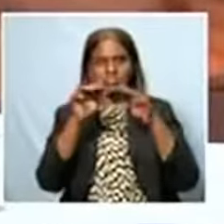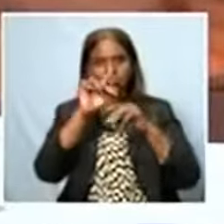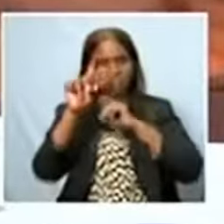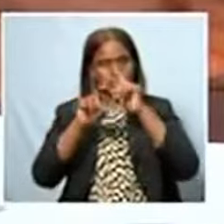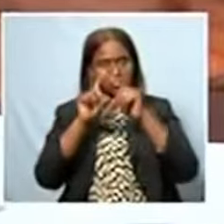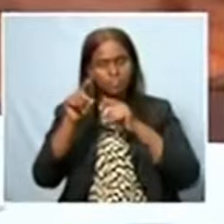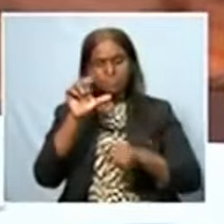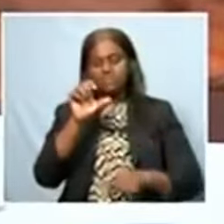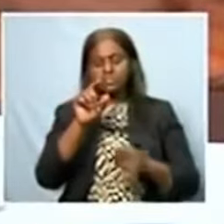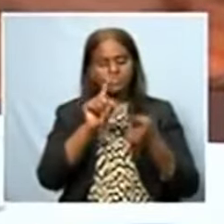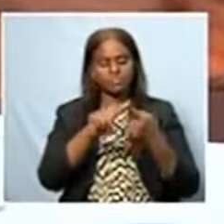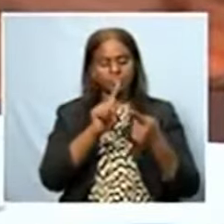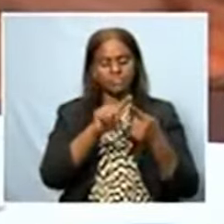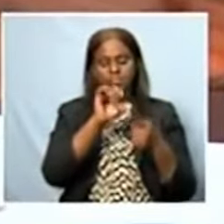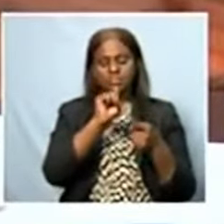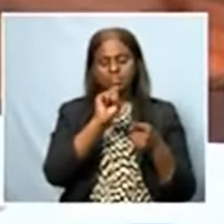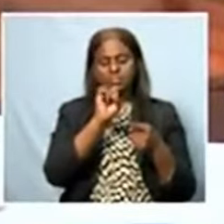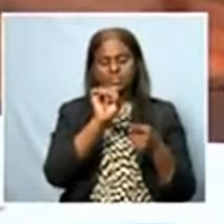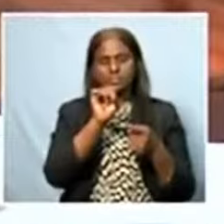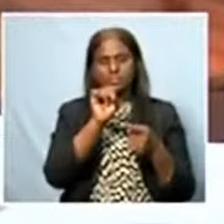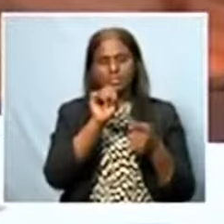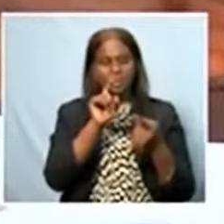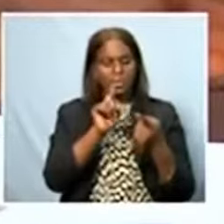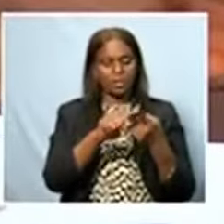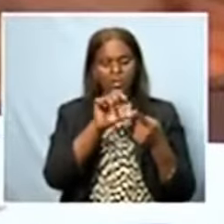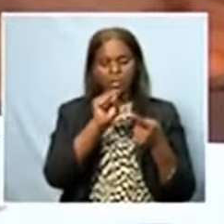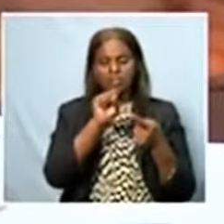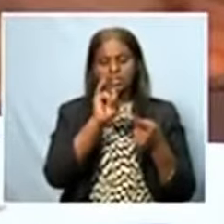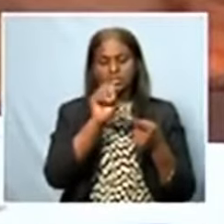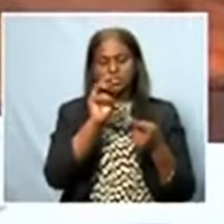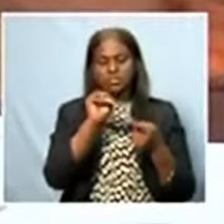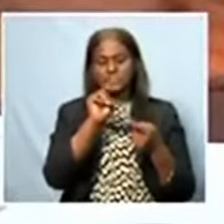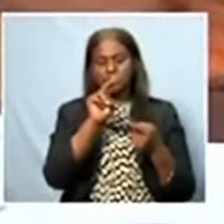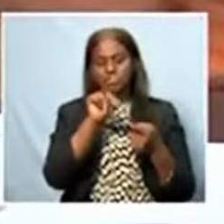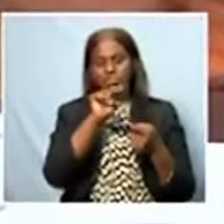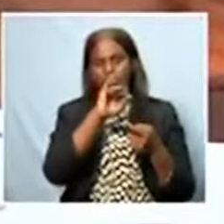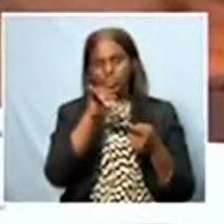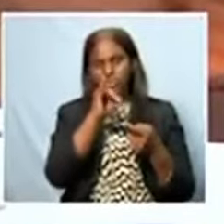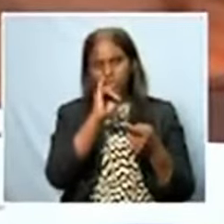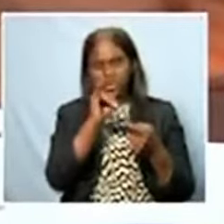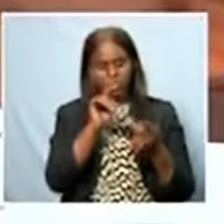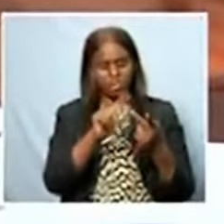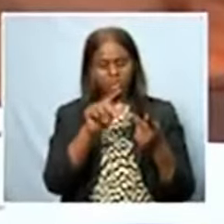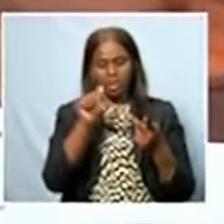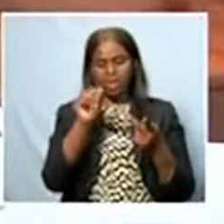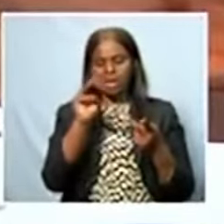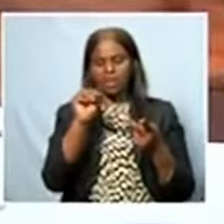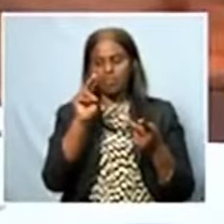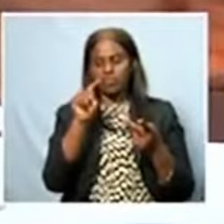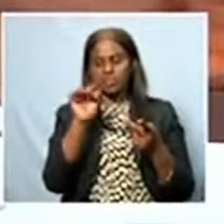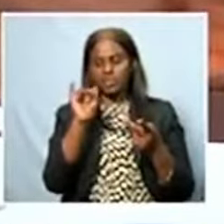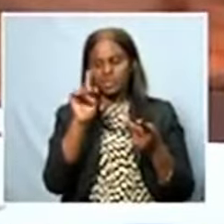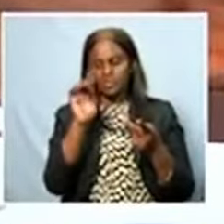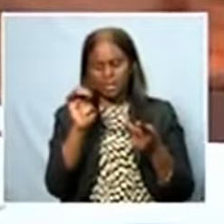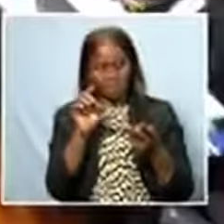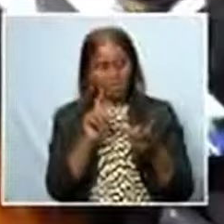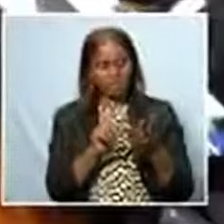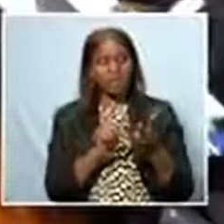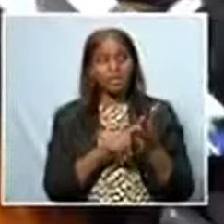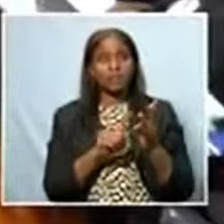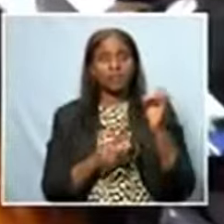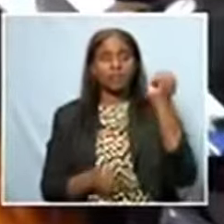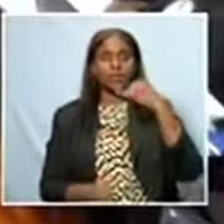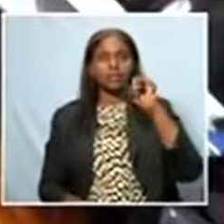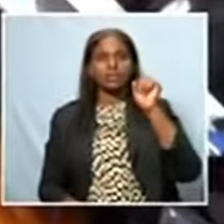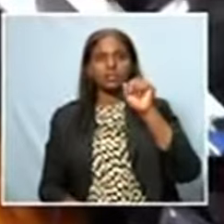Honorable Simunji, Mtike, and Honorable Jamba in that order as the first right. Honorable Simunji. Thank you, Chair. Sorry I came a bit late.